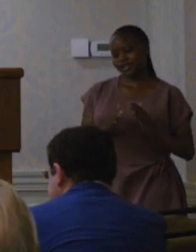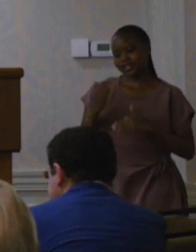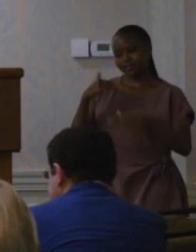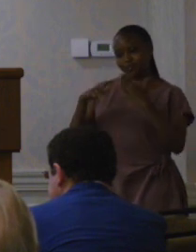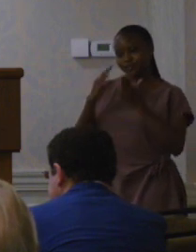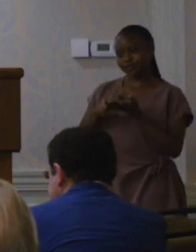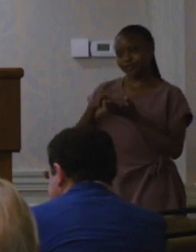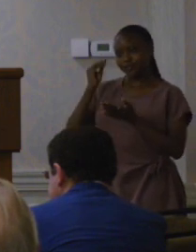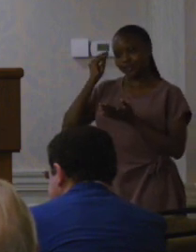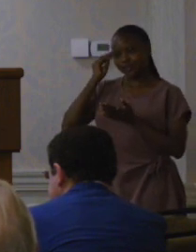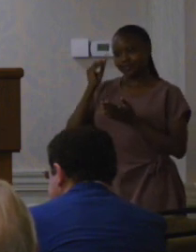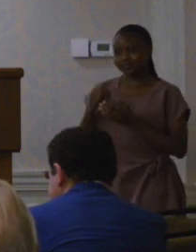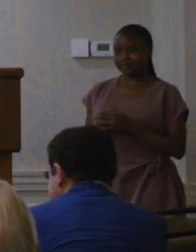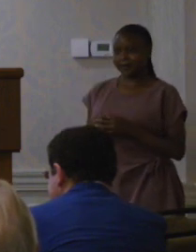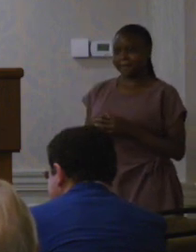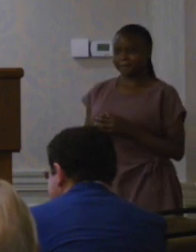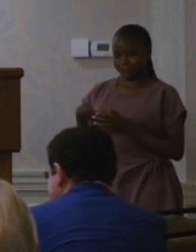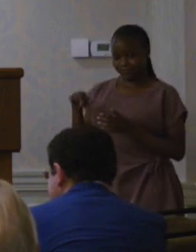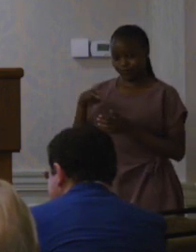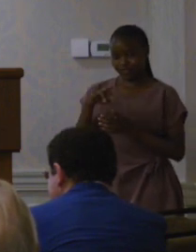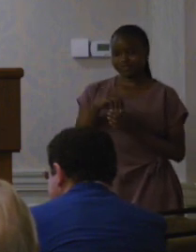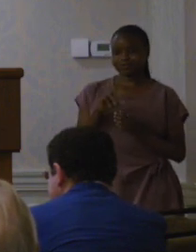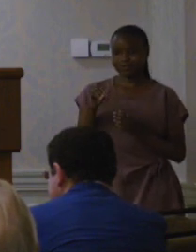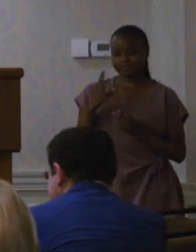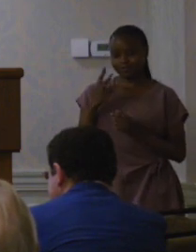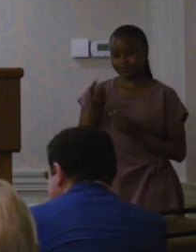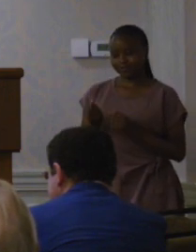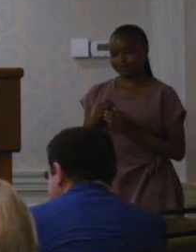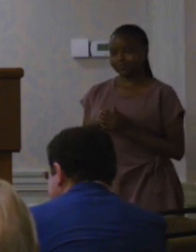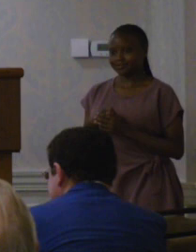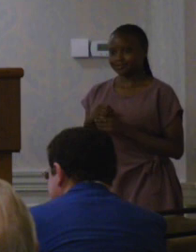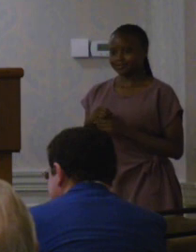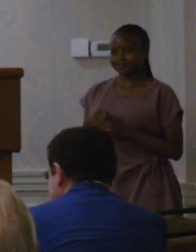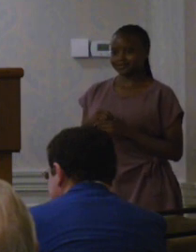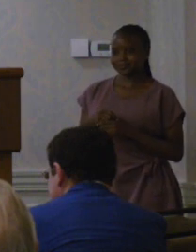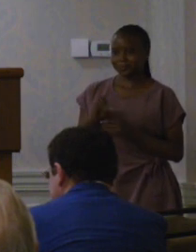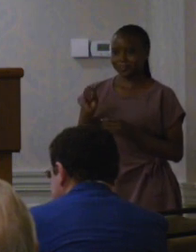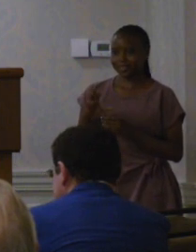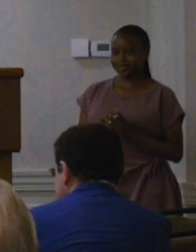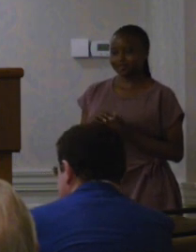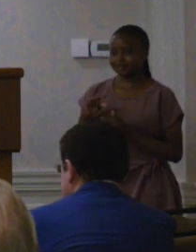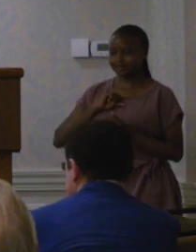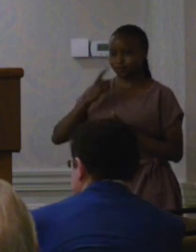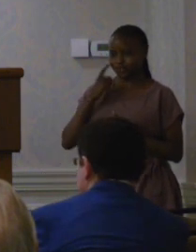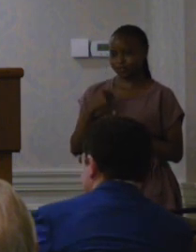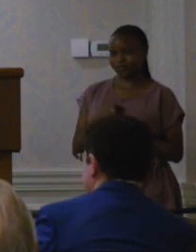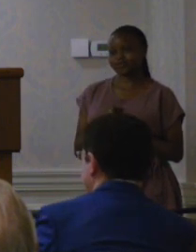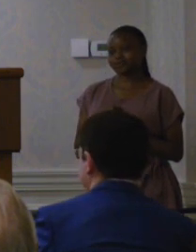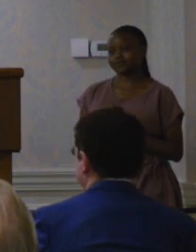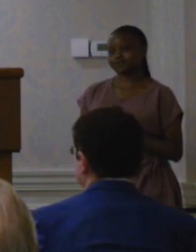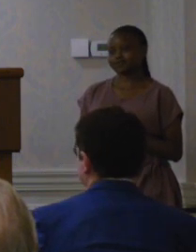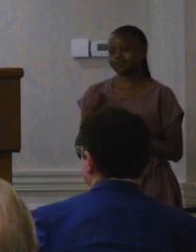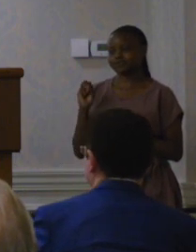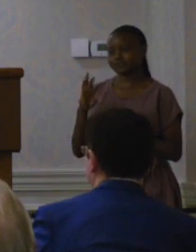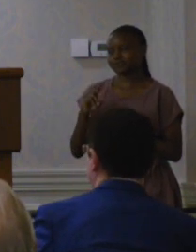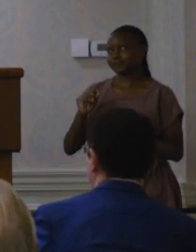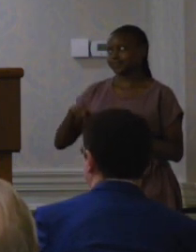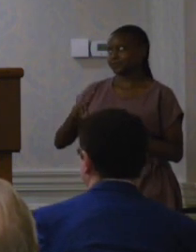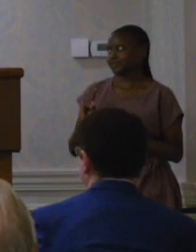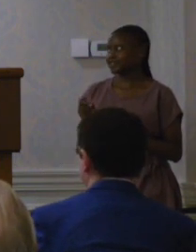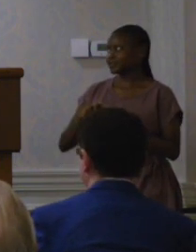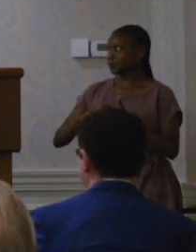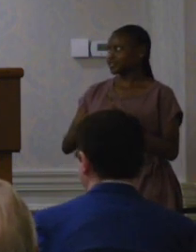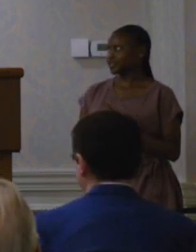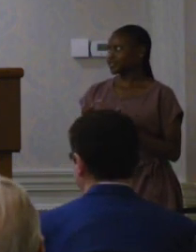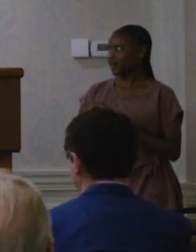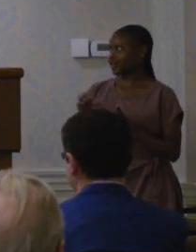communities, quite often these are more expensive pieces of your CPD trajectory. So I think it's again